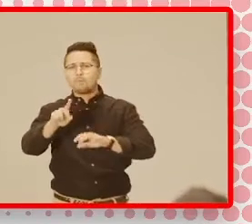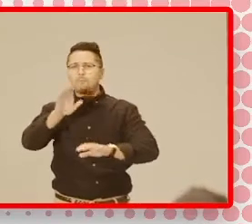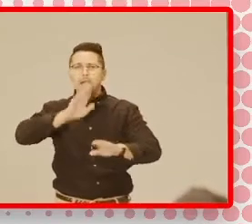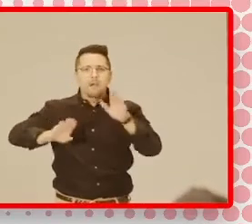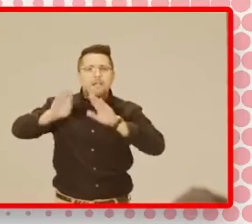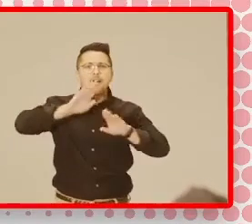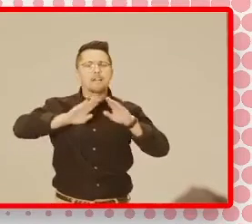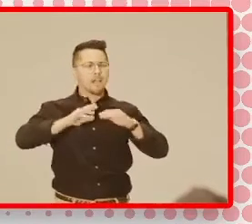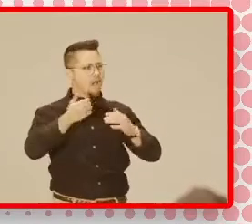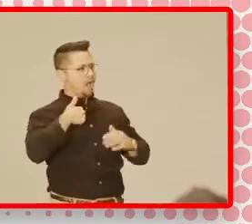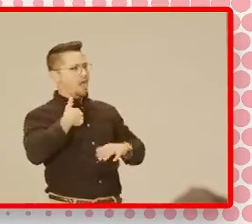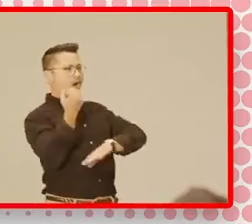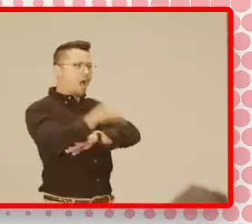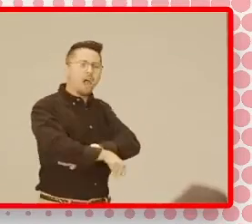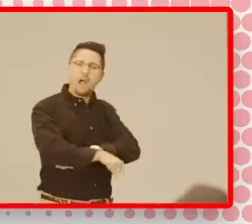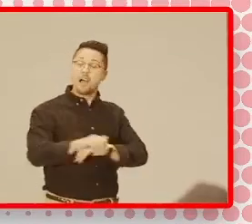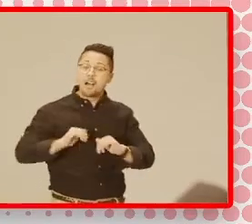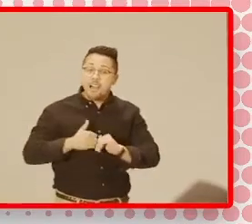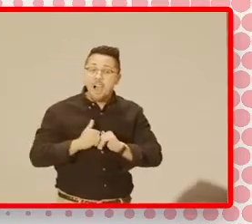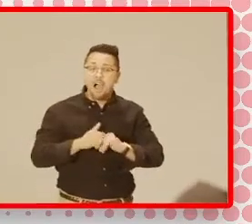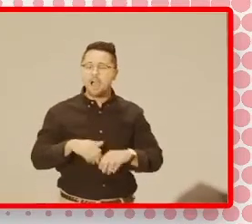With a simple mindset.